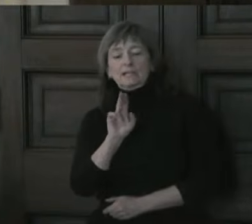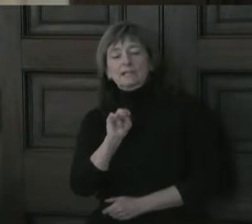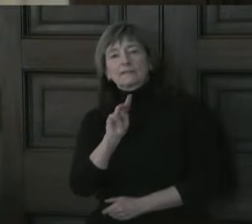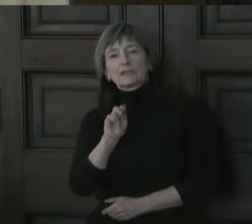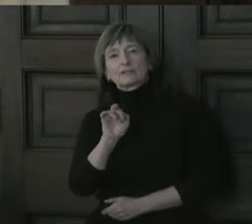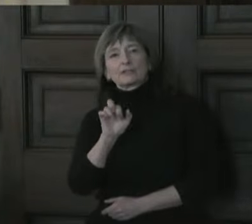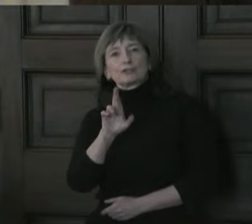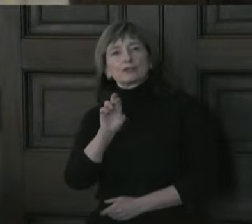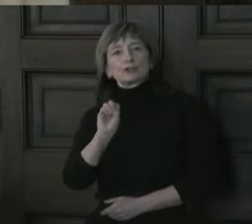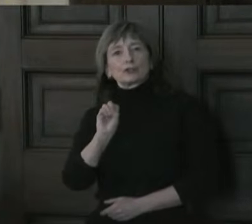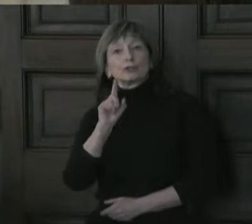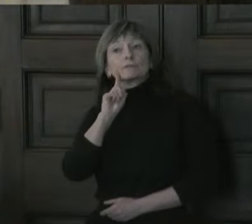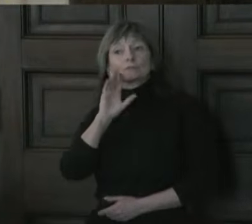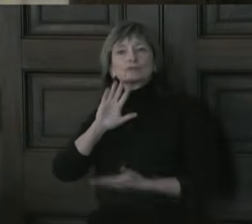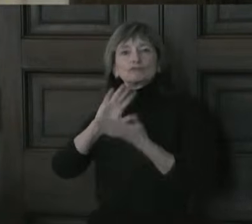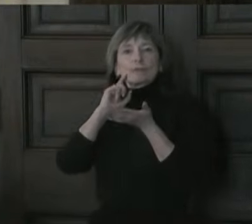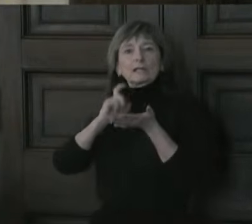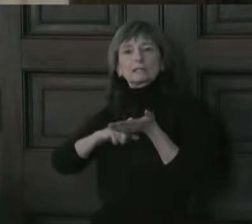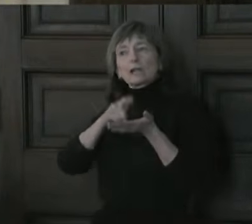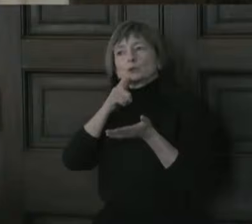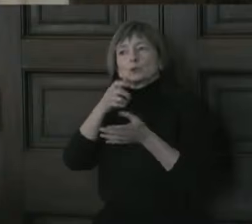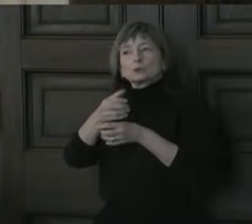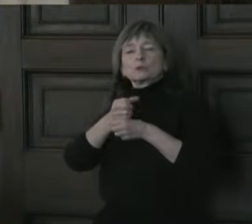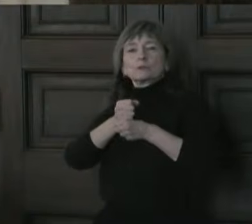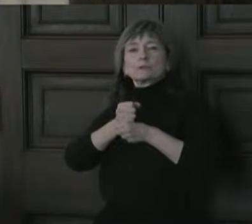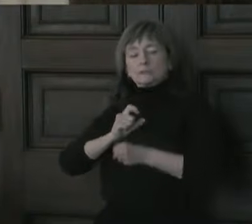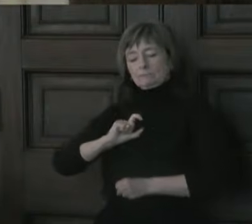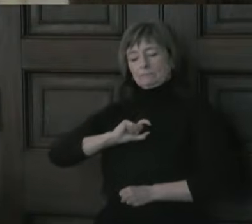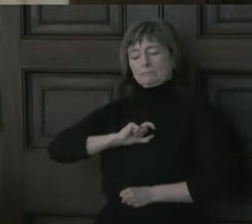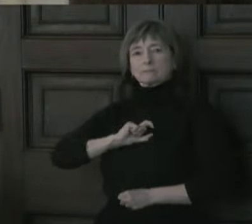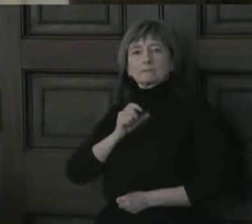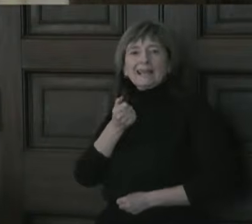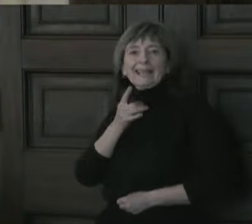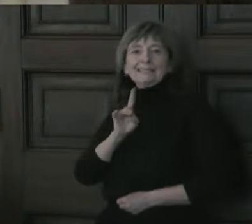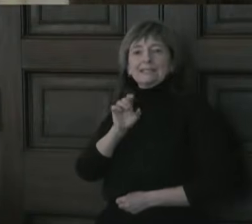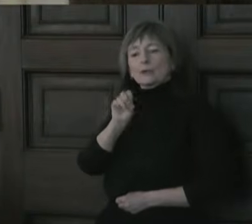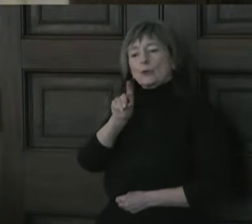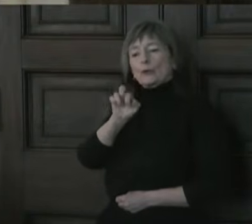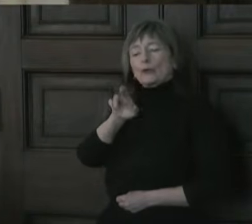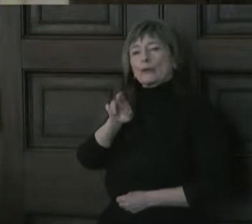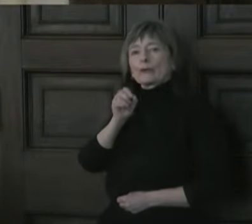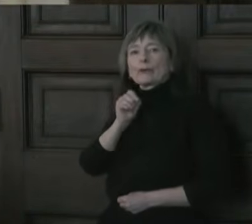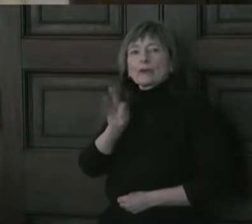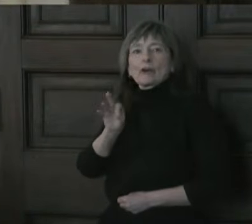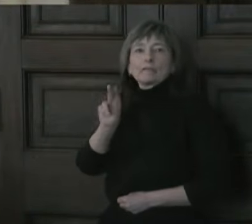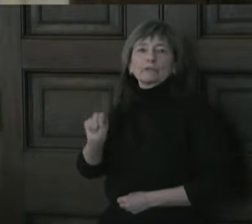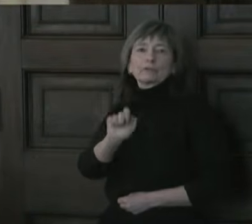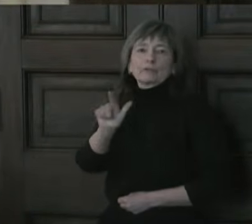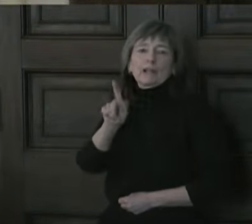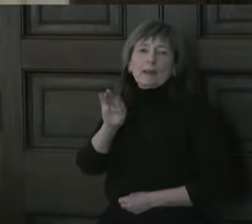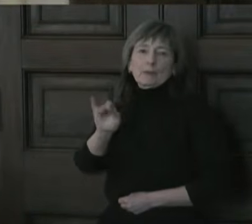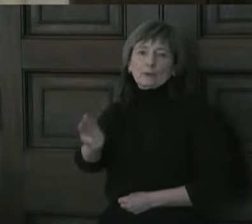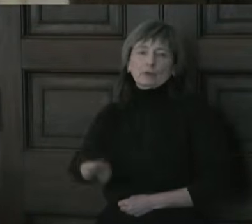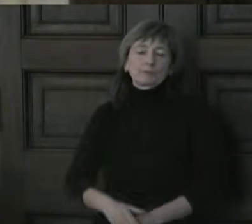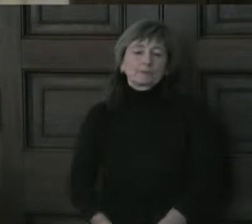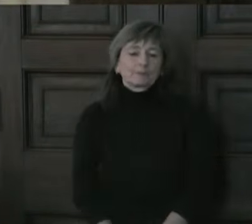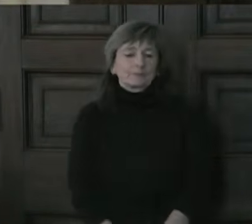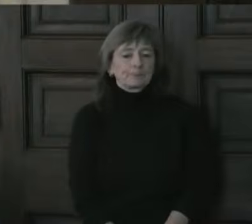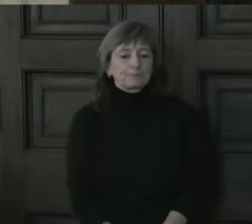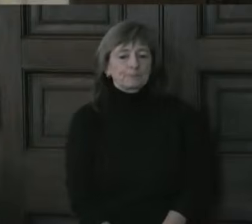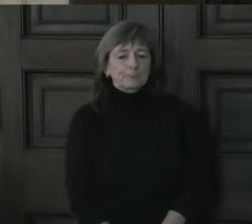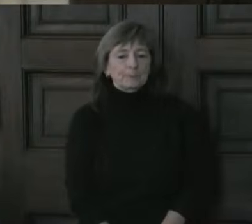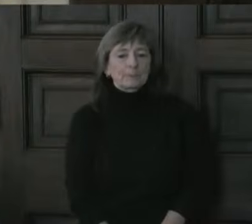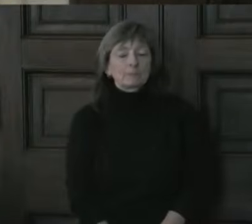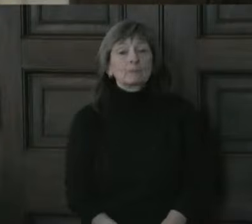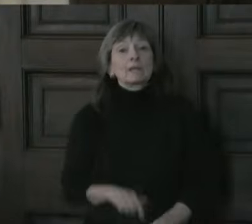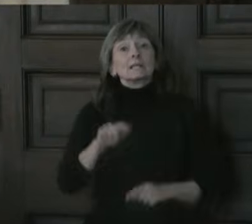ceremony to recognize the recipients of the 18th investiture of the Order of Newfoundland and Labrador.